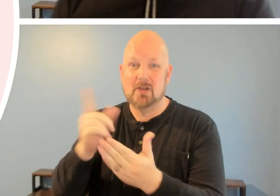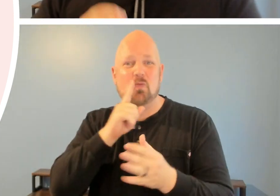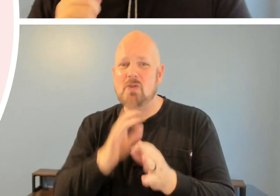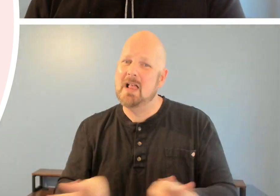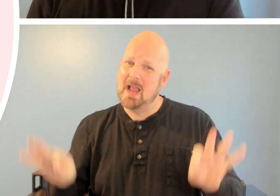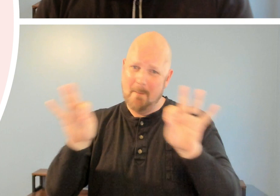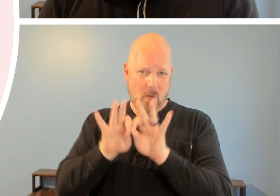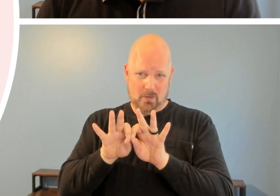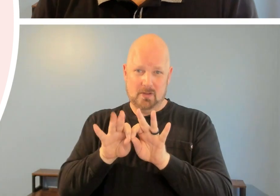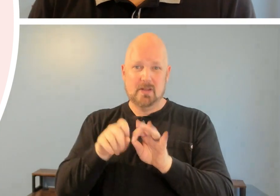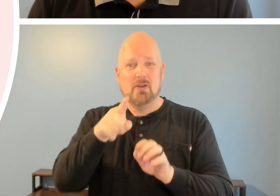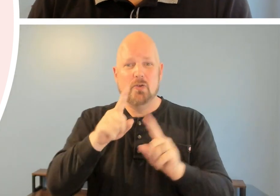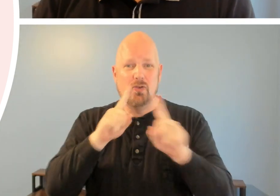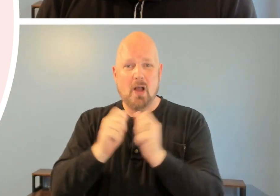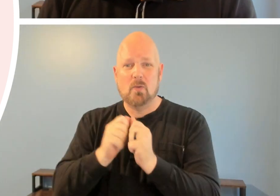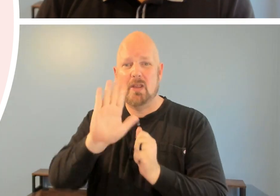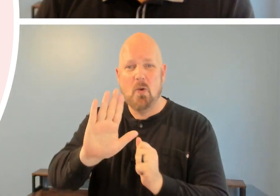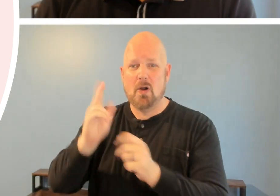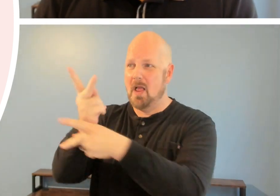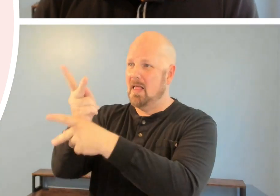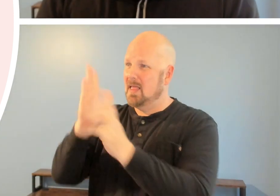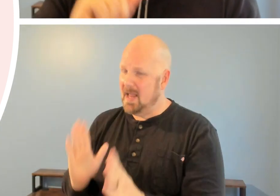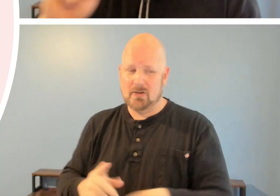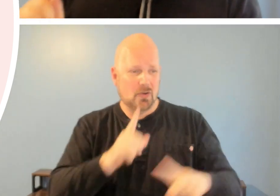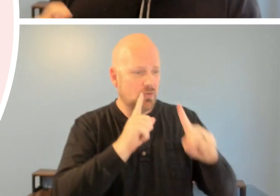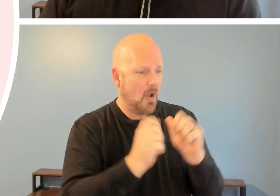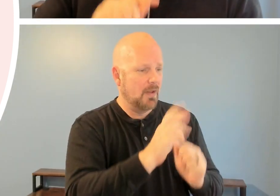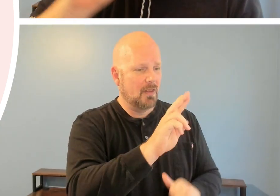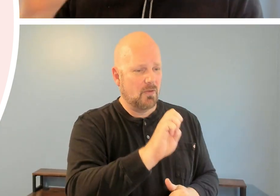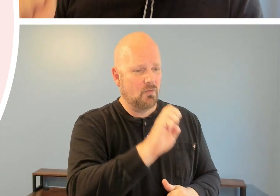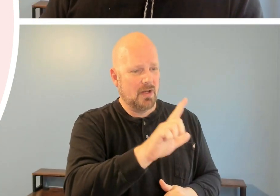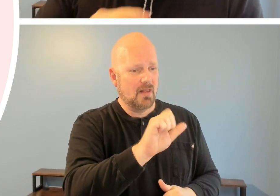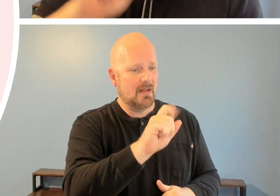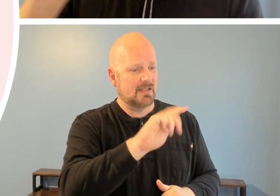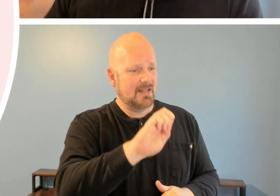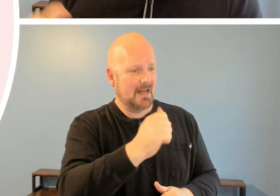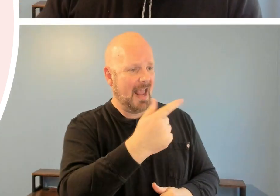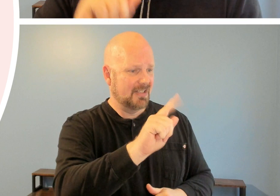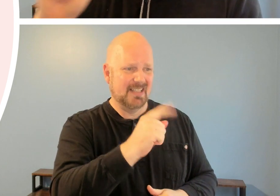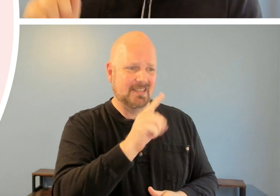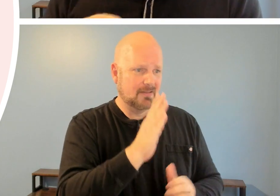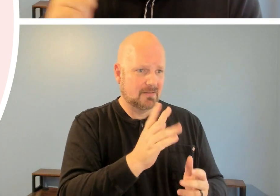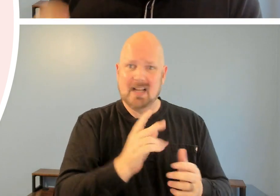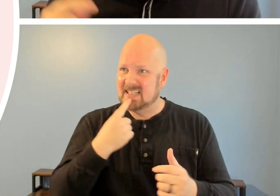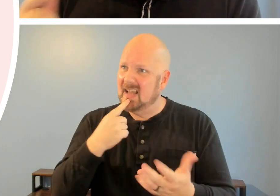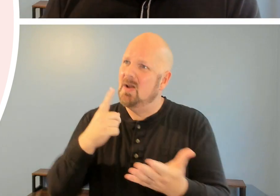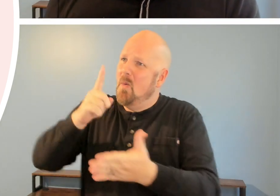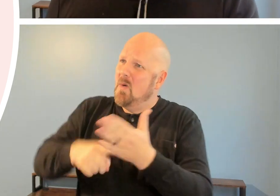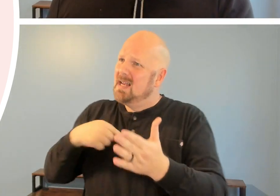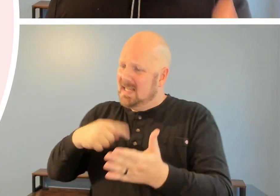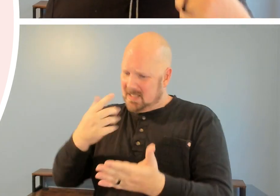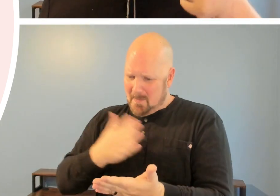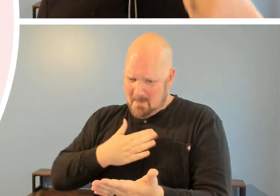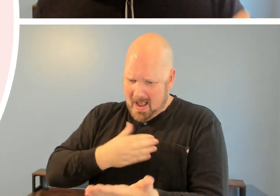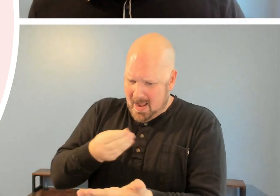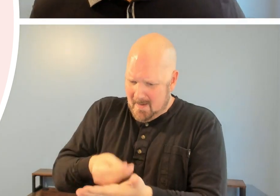your lender, you talk to your real estate agent about, hey, what is my budget? What is my line here? What do these numbers look